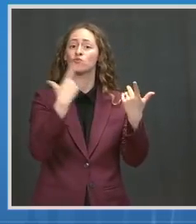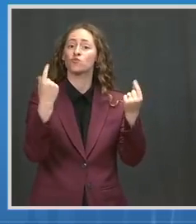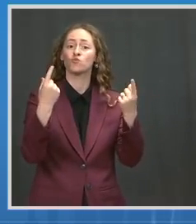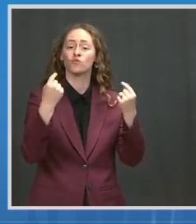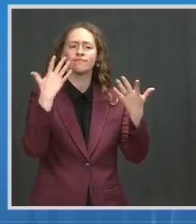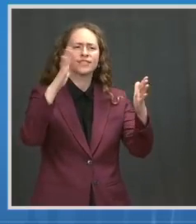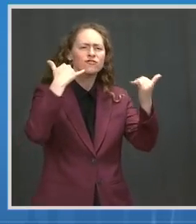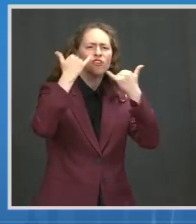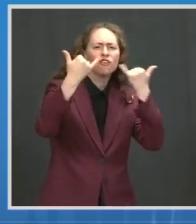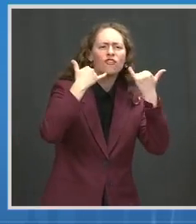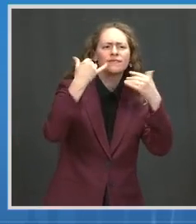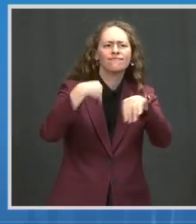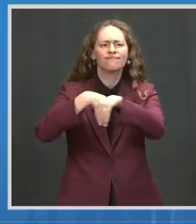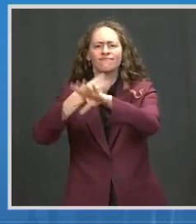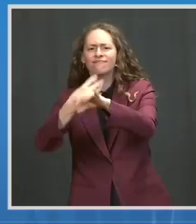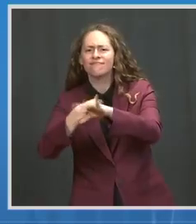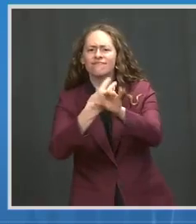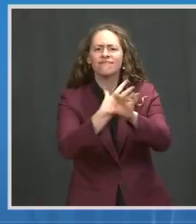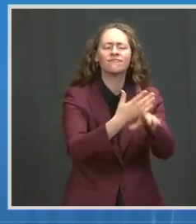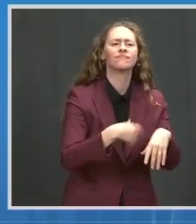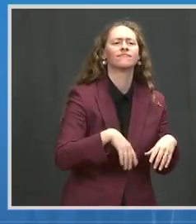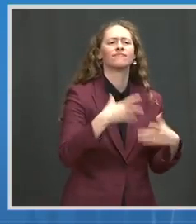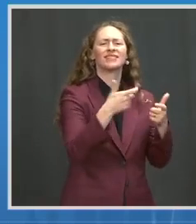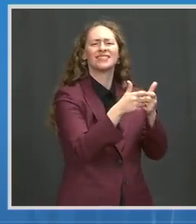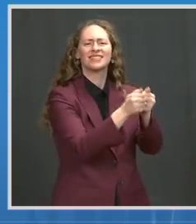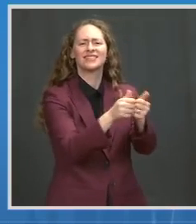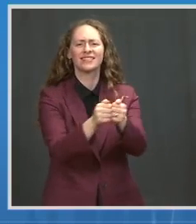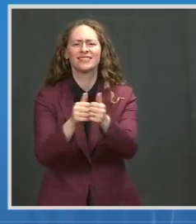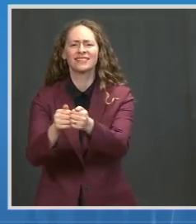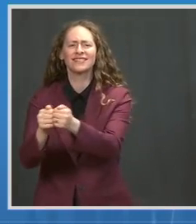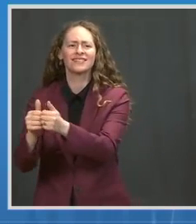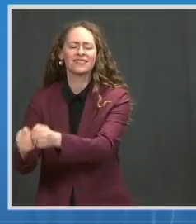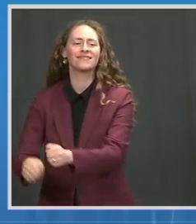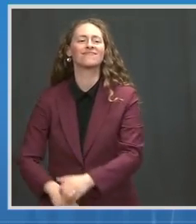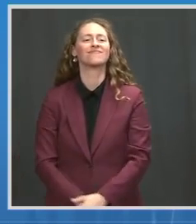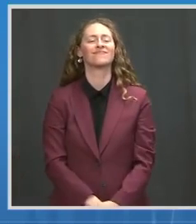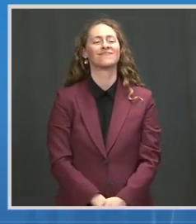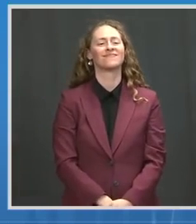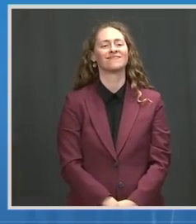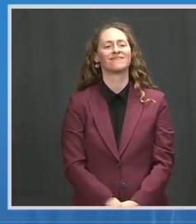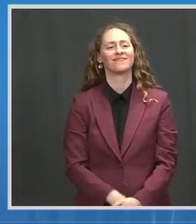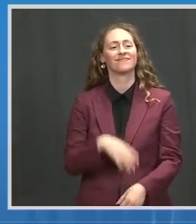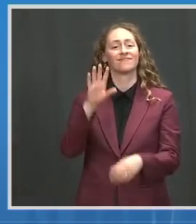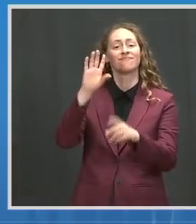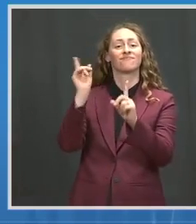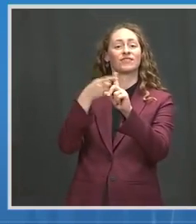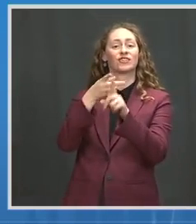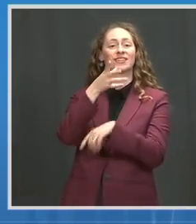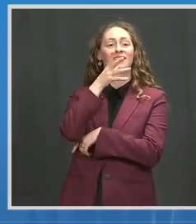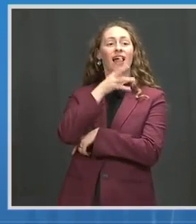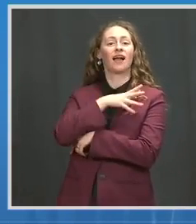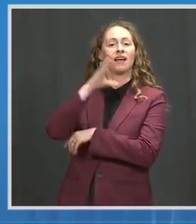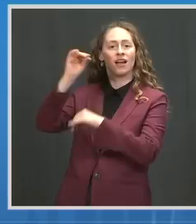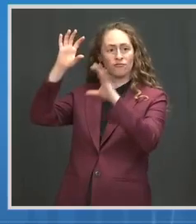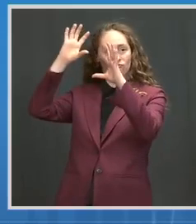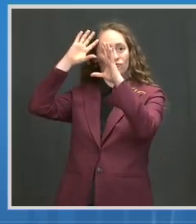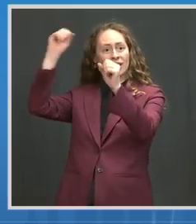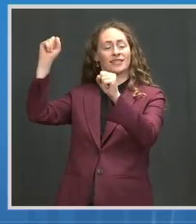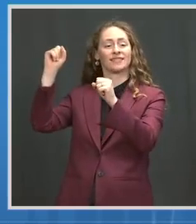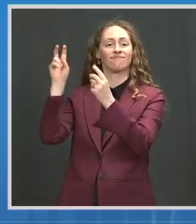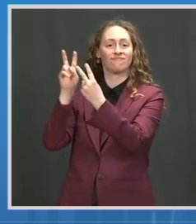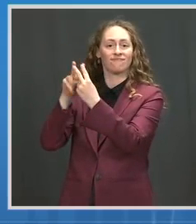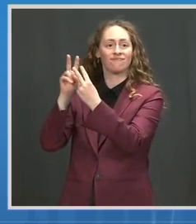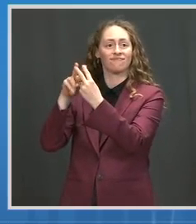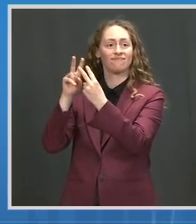Dr. Fauci visited a vaccination clinic in New York City where they met Annette, a 92-year-old woman who was